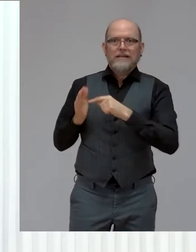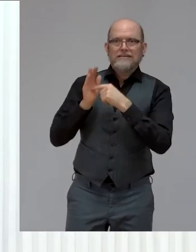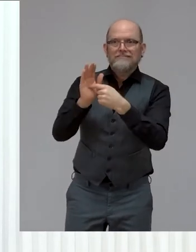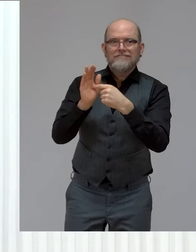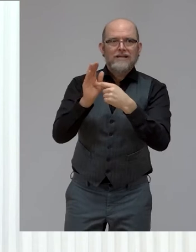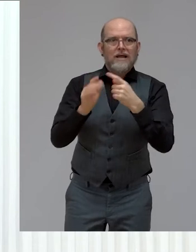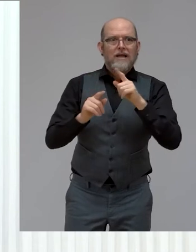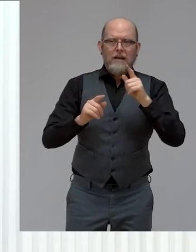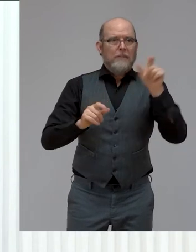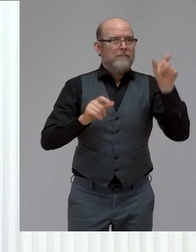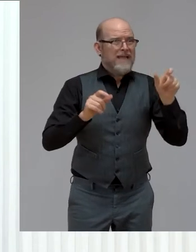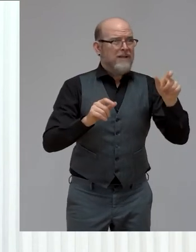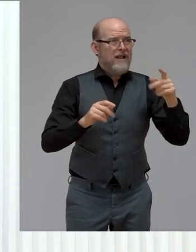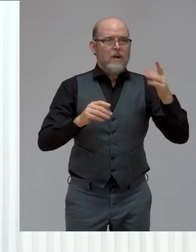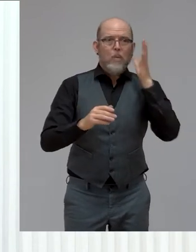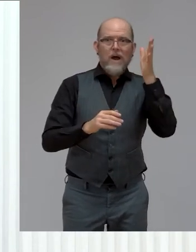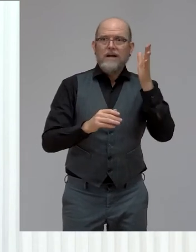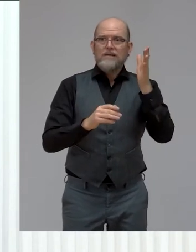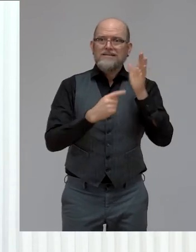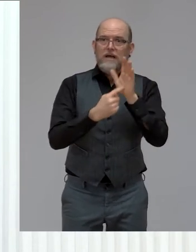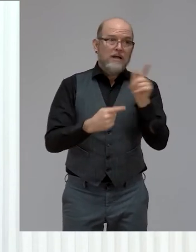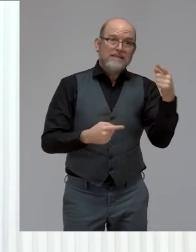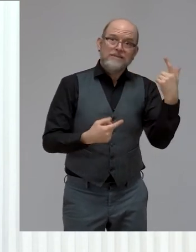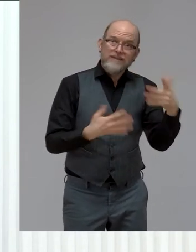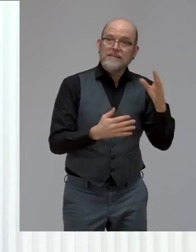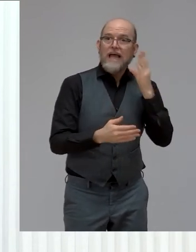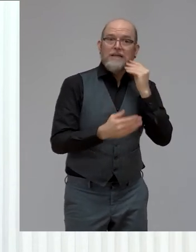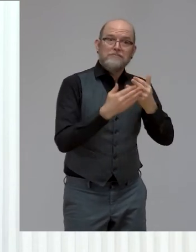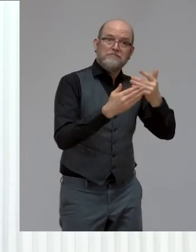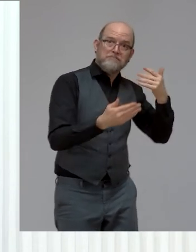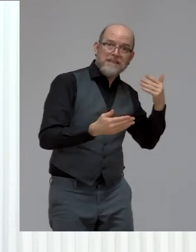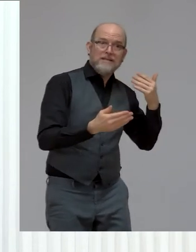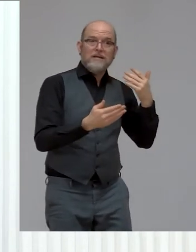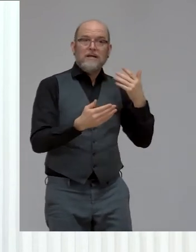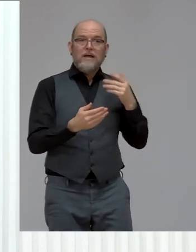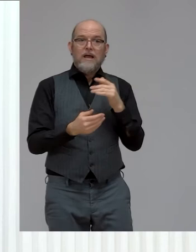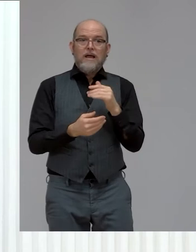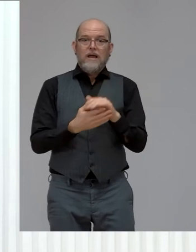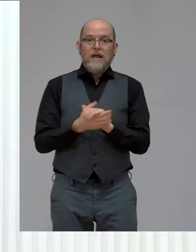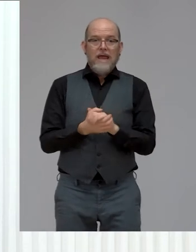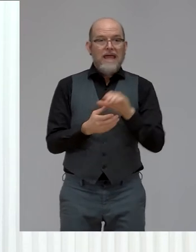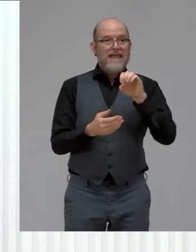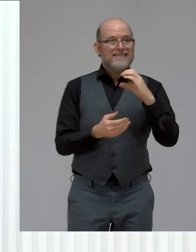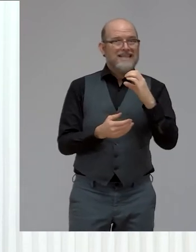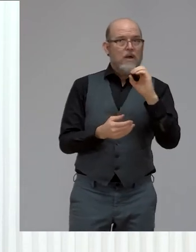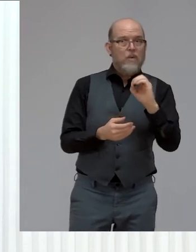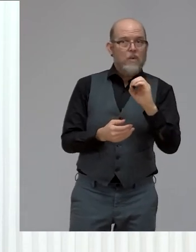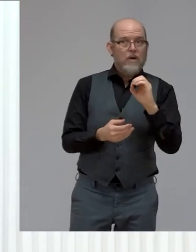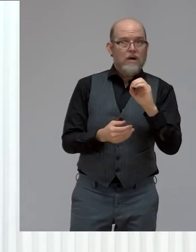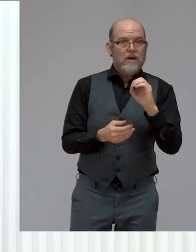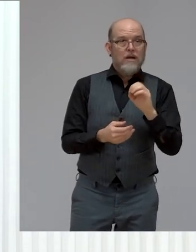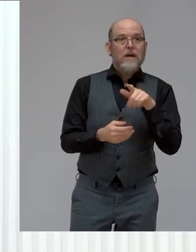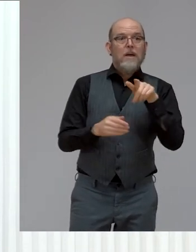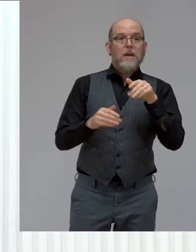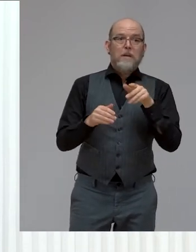doesn't. You will have CEOs, EU commissioners, ministers, leading representatives,